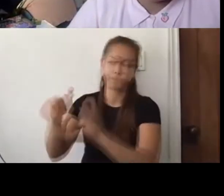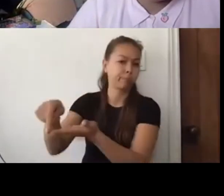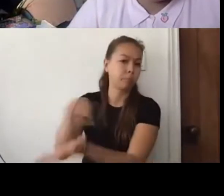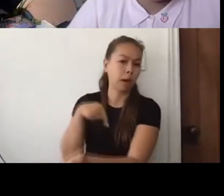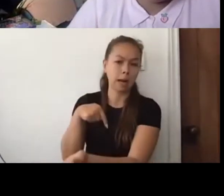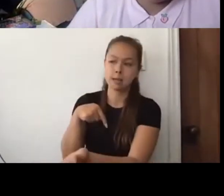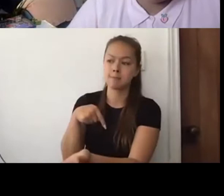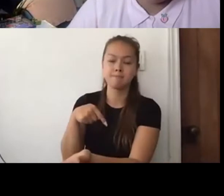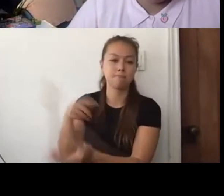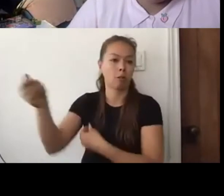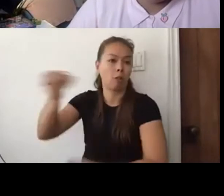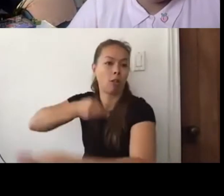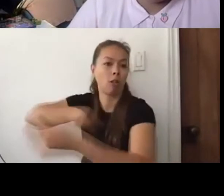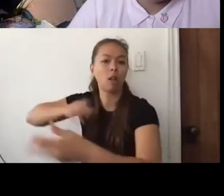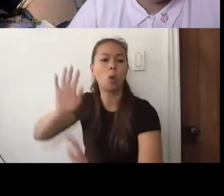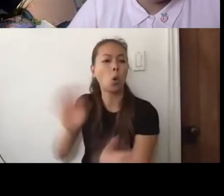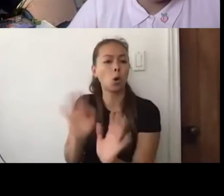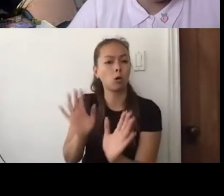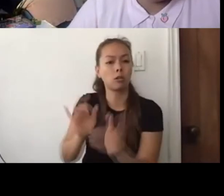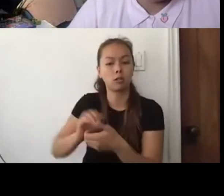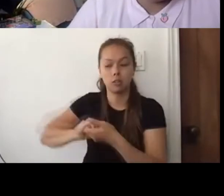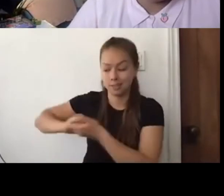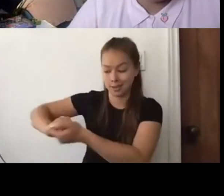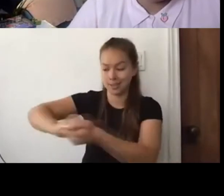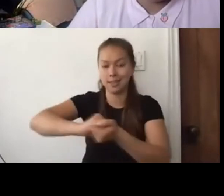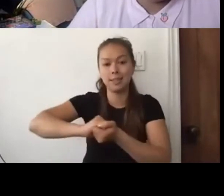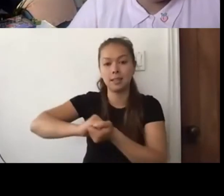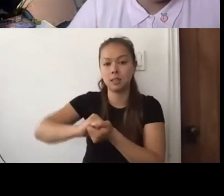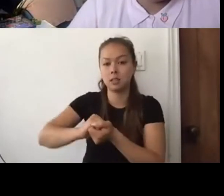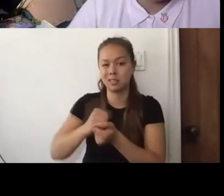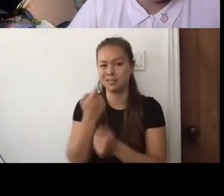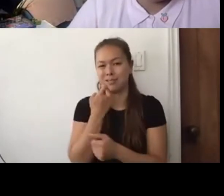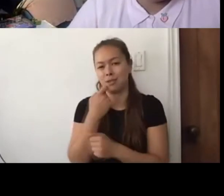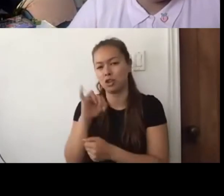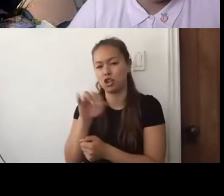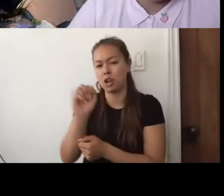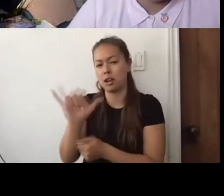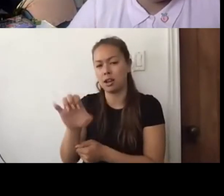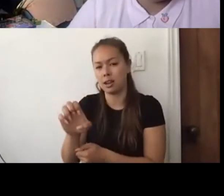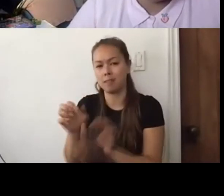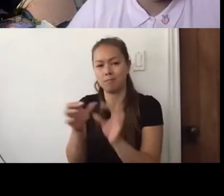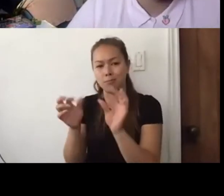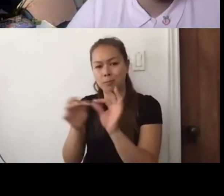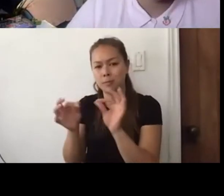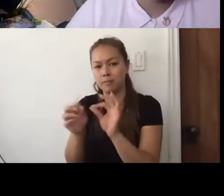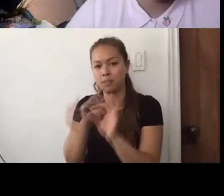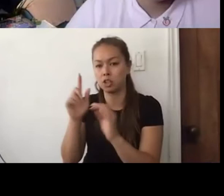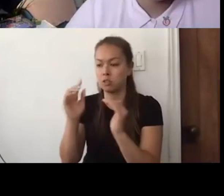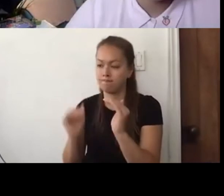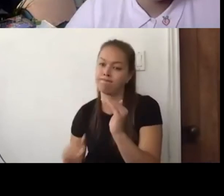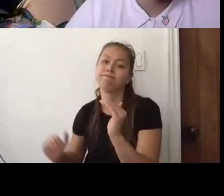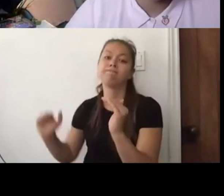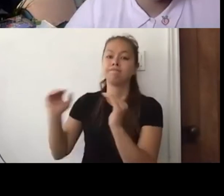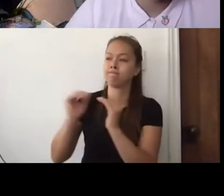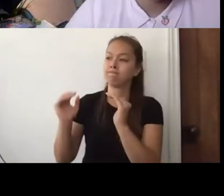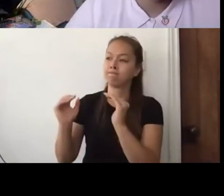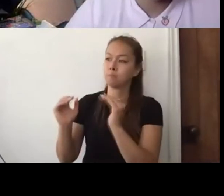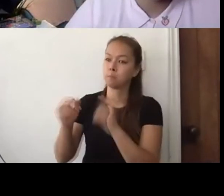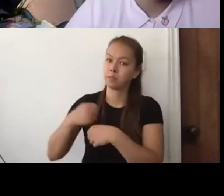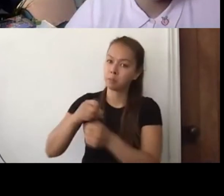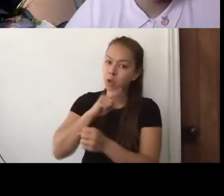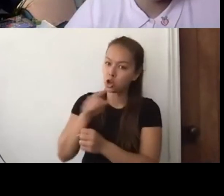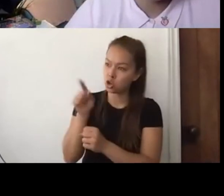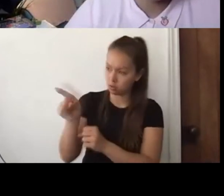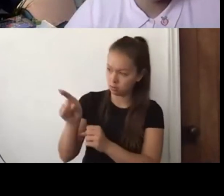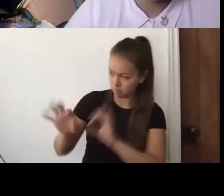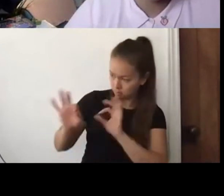said, stepping up and stepping up much harder and making sure that everyone can get to the finish line and have